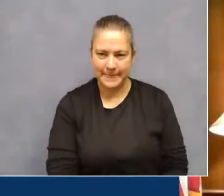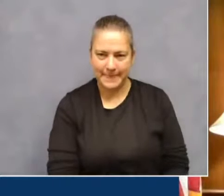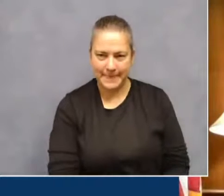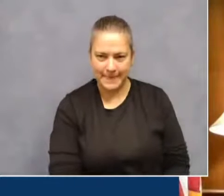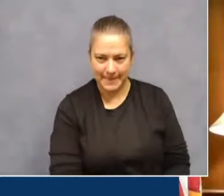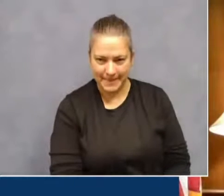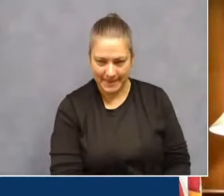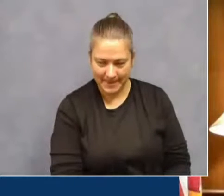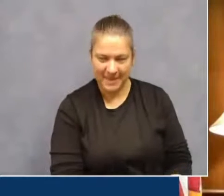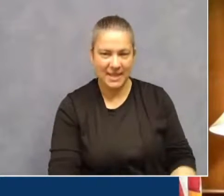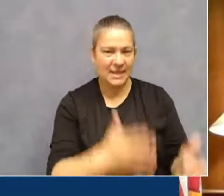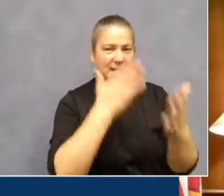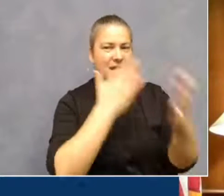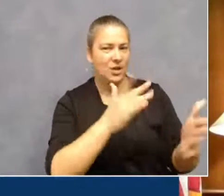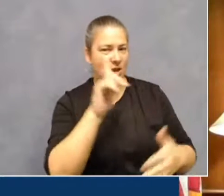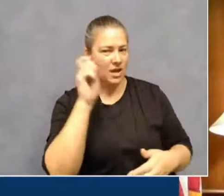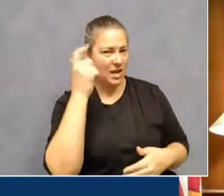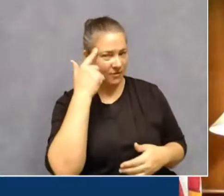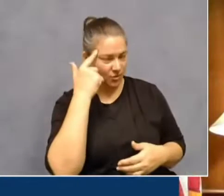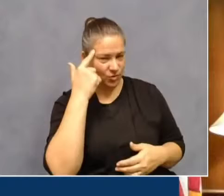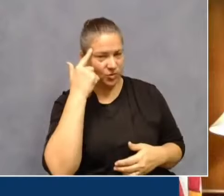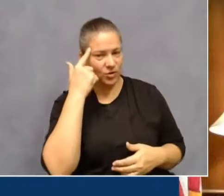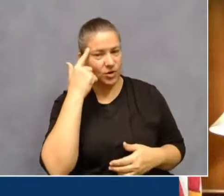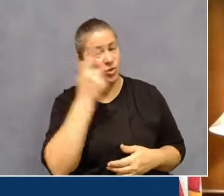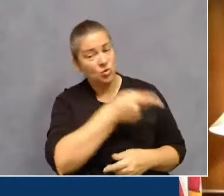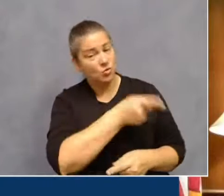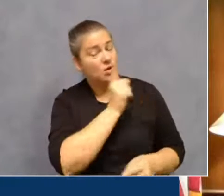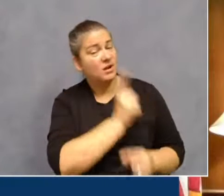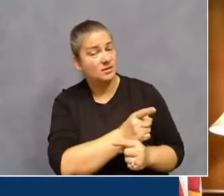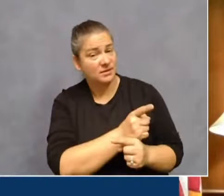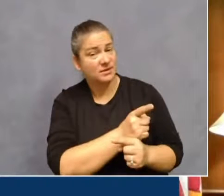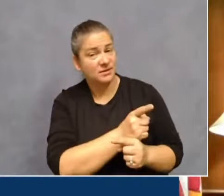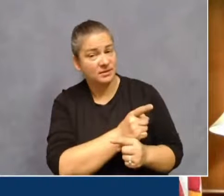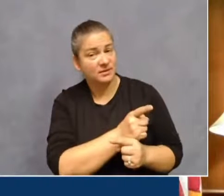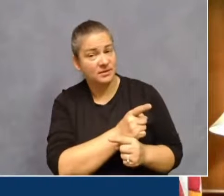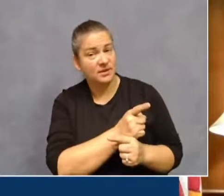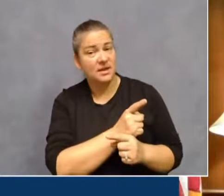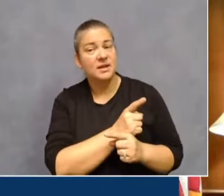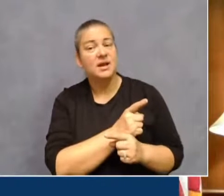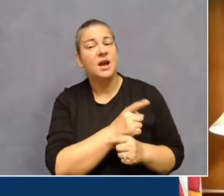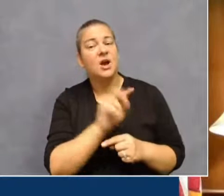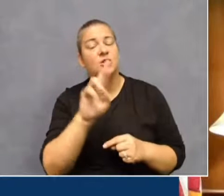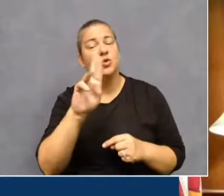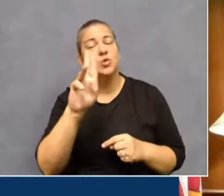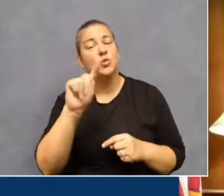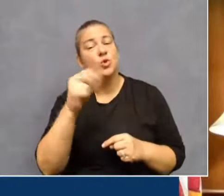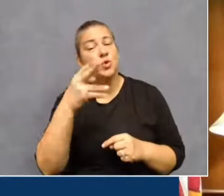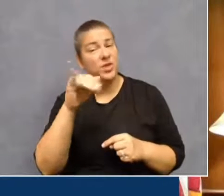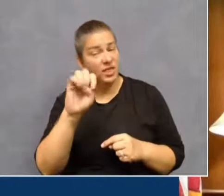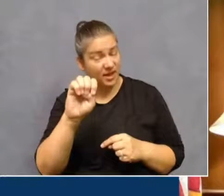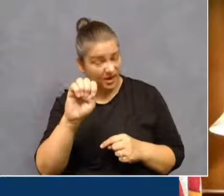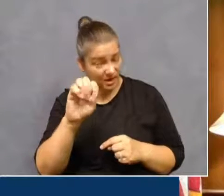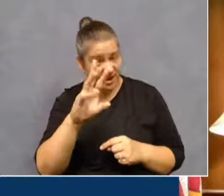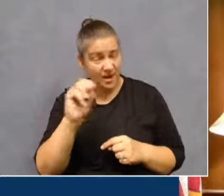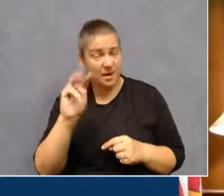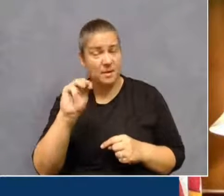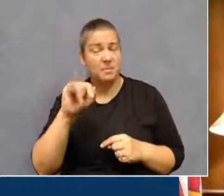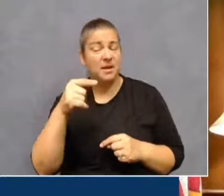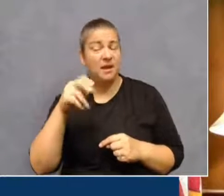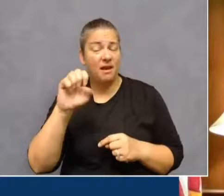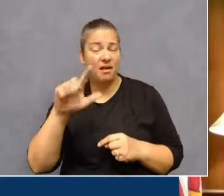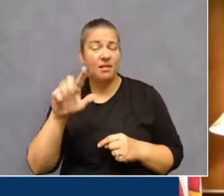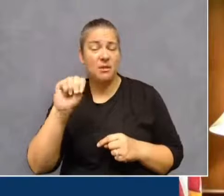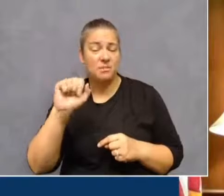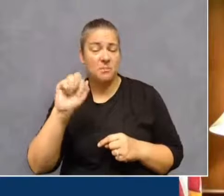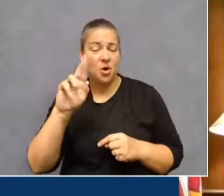Thank you, Governor Beshear. And you're right, to the family of Ruthie and Miguel Martinez, you are certainly in